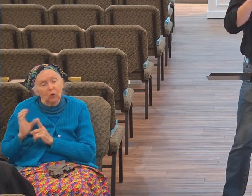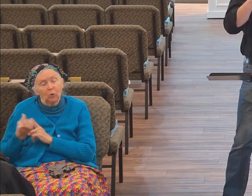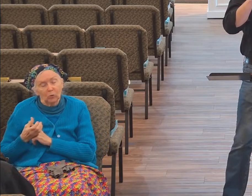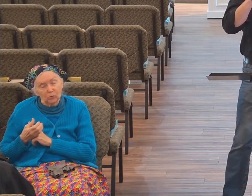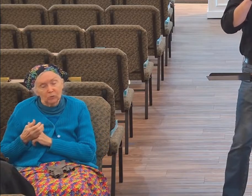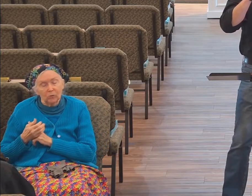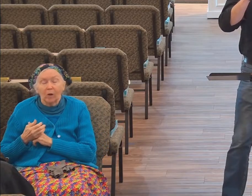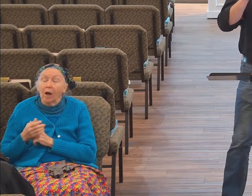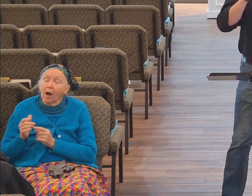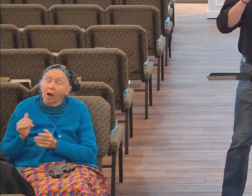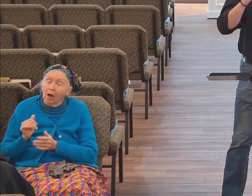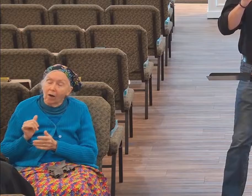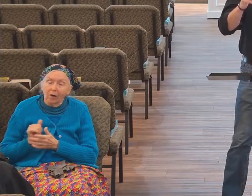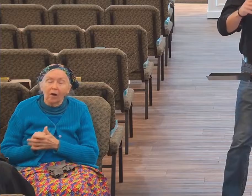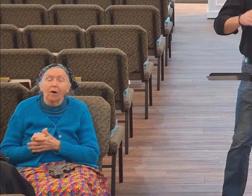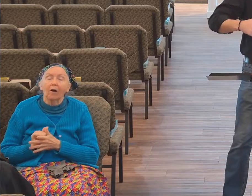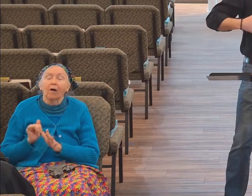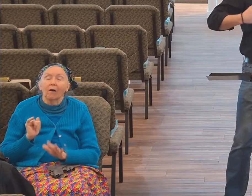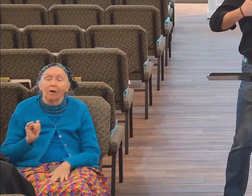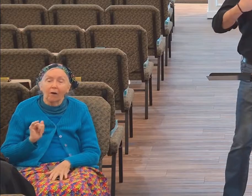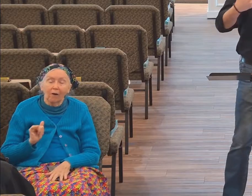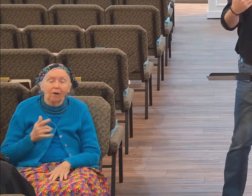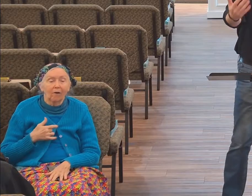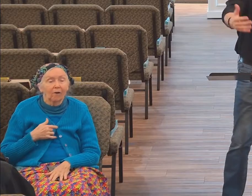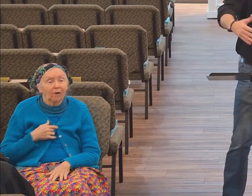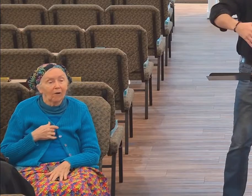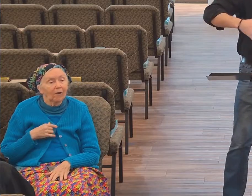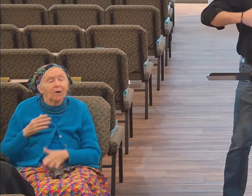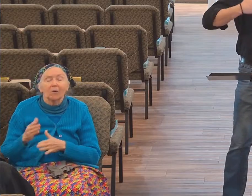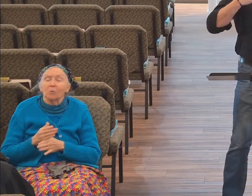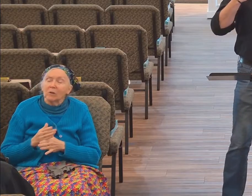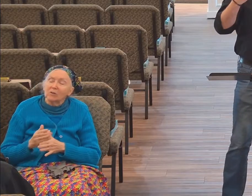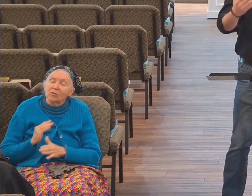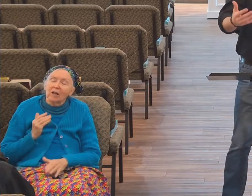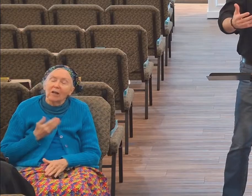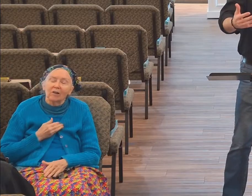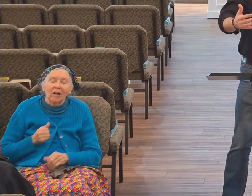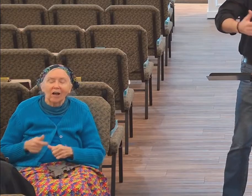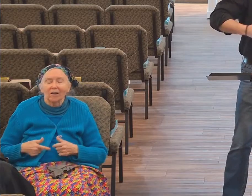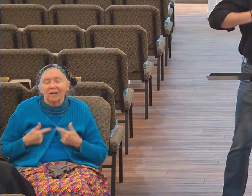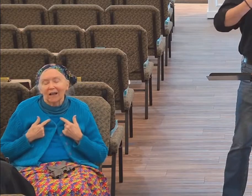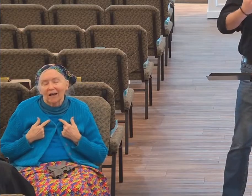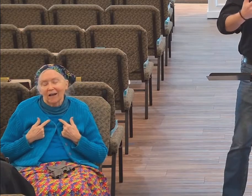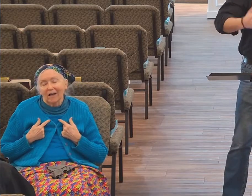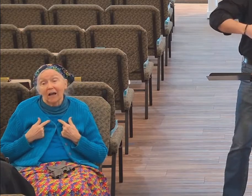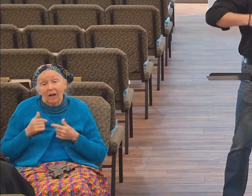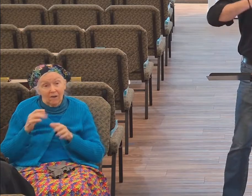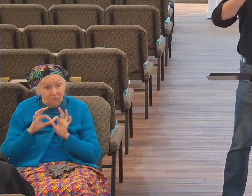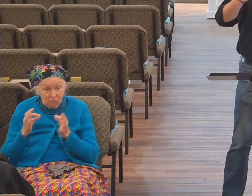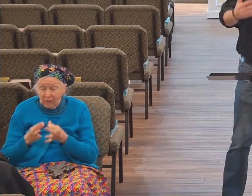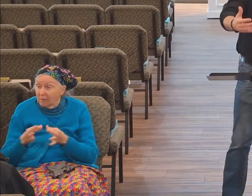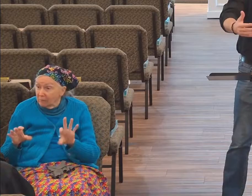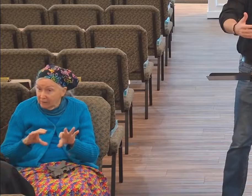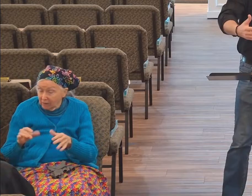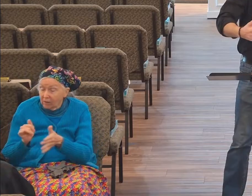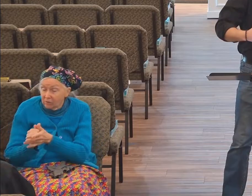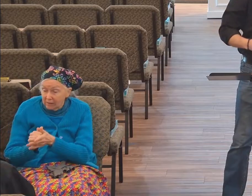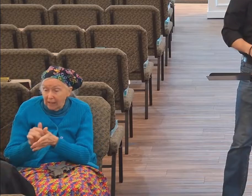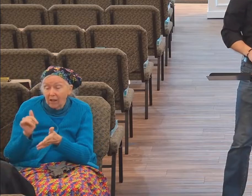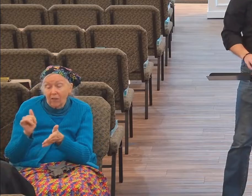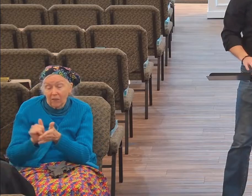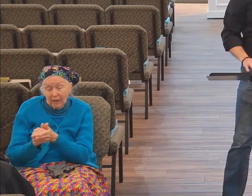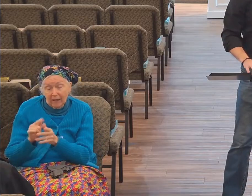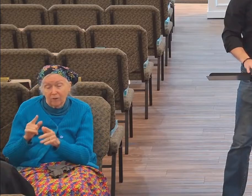resonated with them, right? Which is why he says, listen, we shared our own lives. That's what family does. That's what kinsmen groups do,